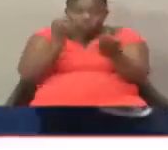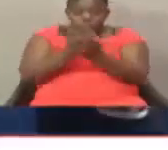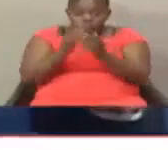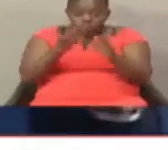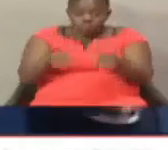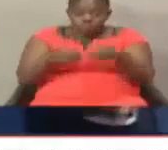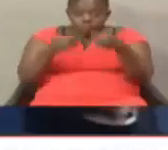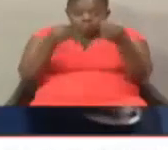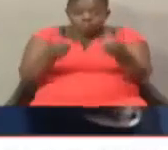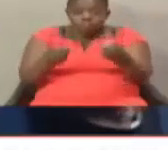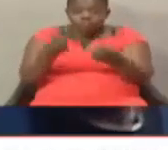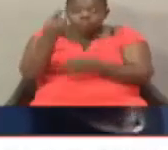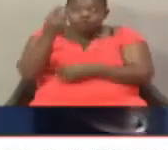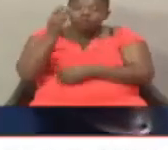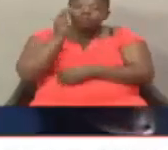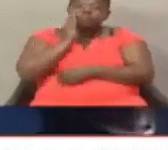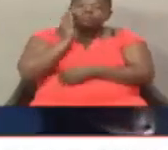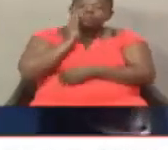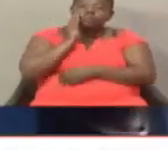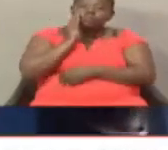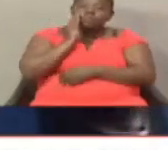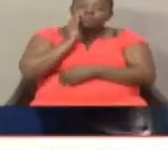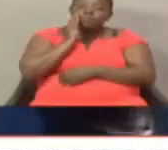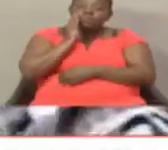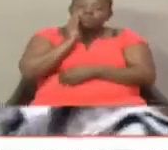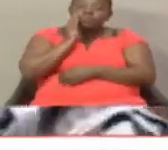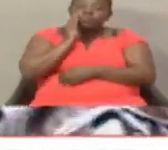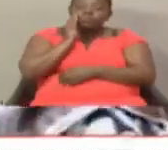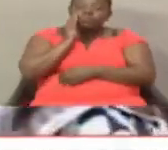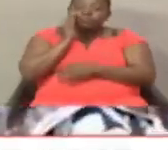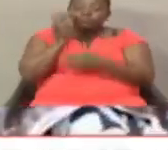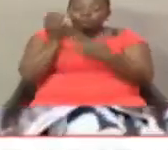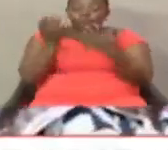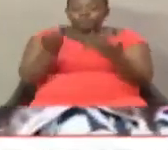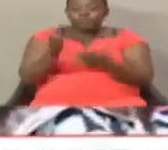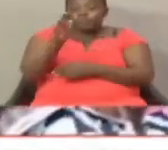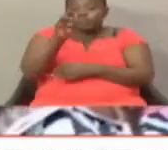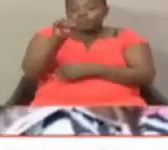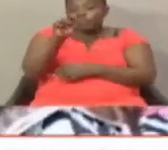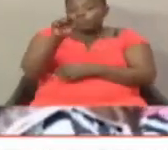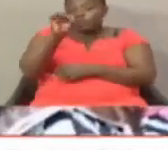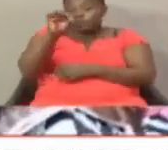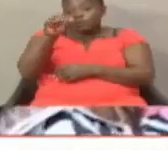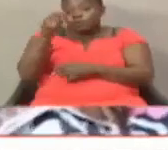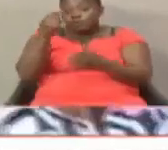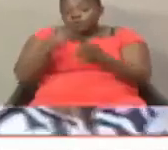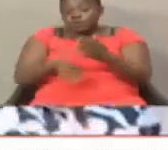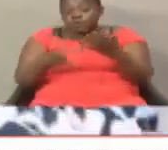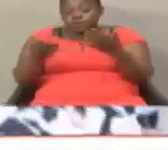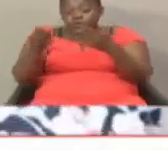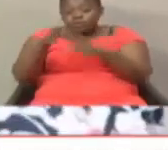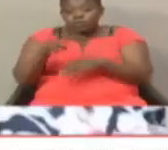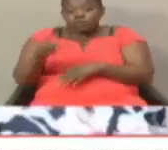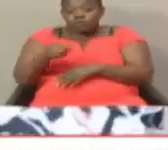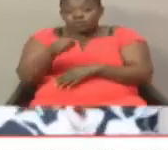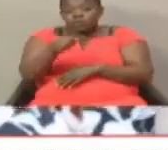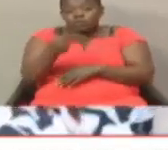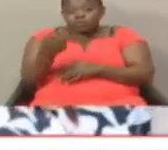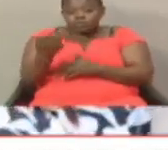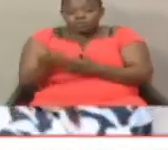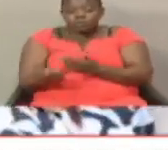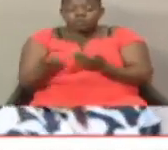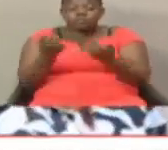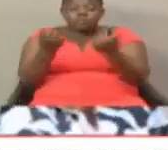mbaleetereyo enkadde miliyoni emu njiwe obukulembeze bwammwe. Maria Goret Nalubega agambye nti yafiirwa mukoddomi we Emma abadde avuga ekinaala naye nga